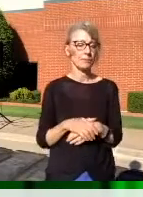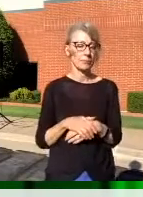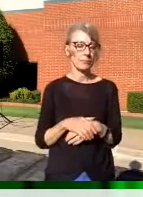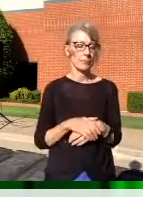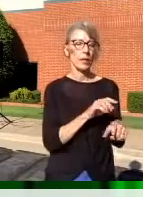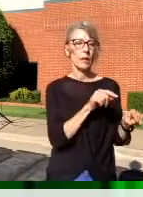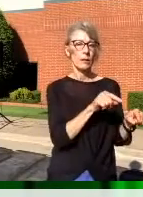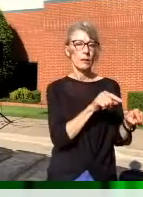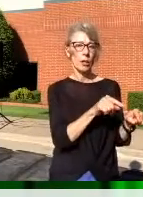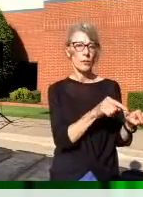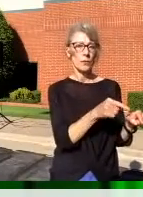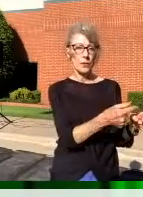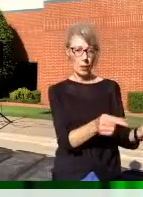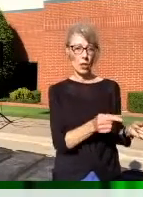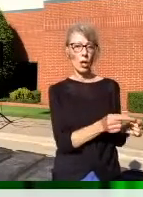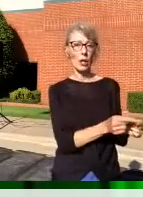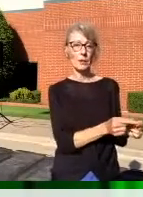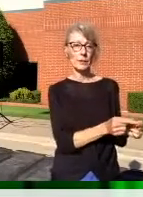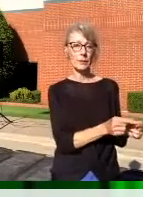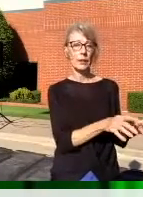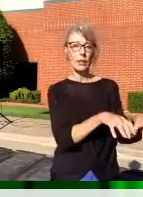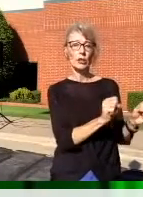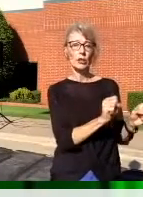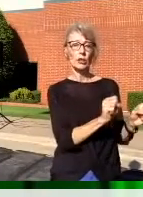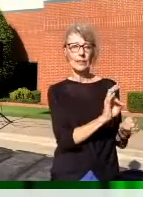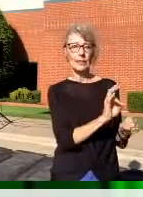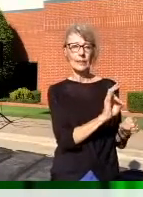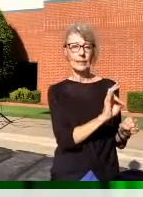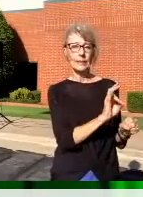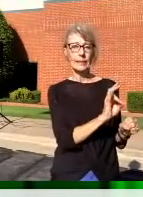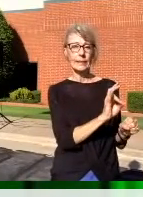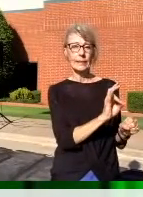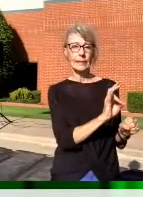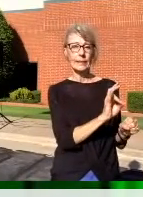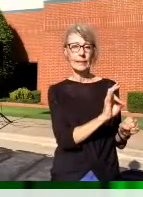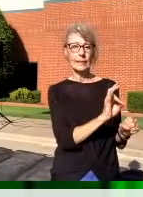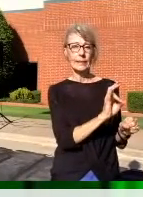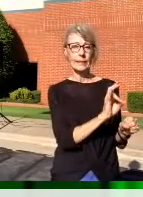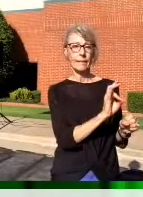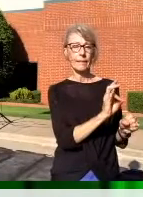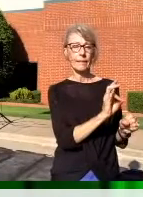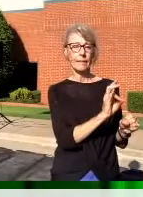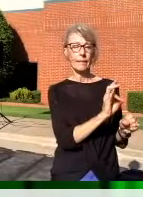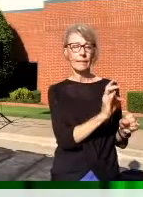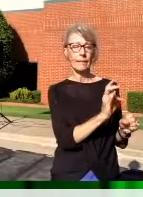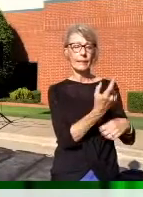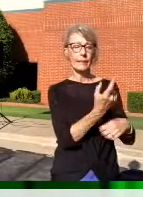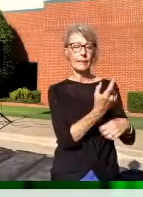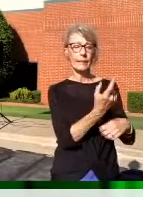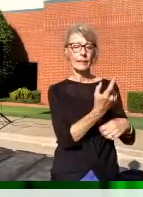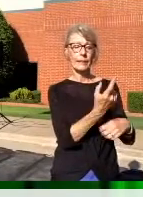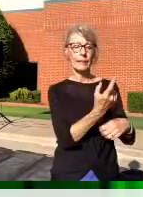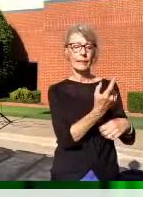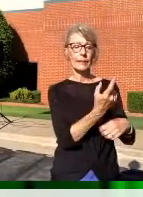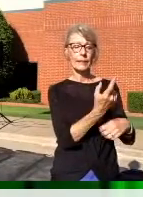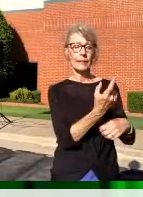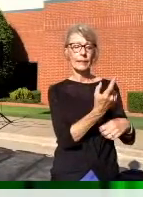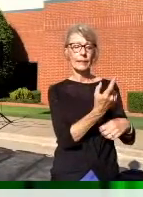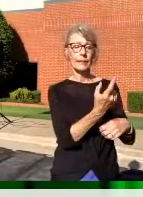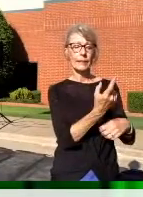Eden creation takes 7 days to make. Temple takes 7 years. An